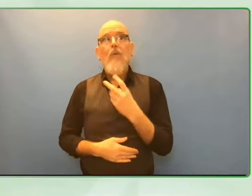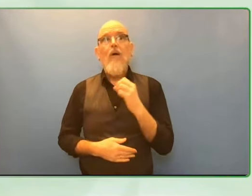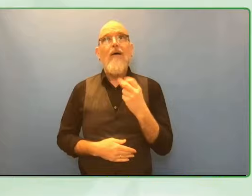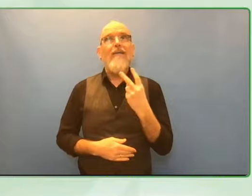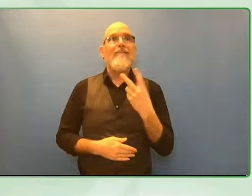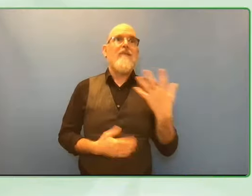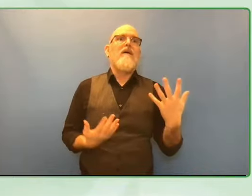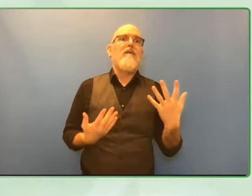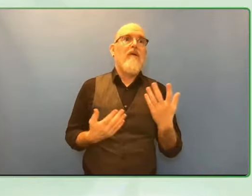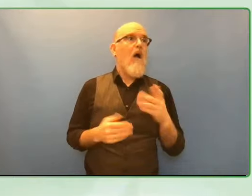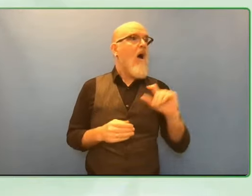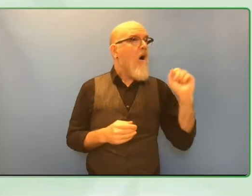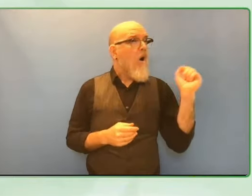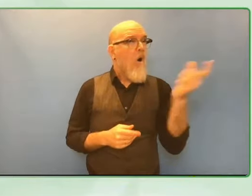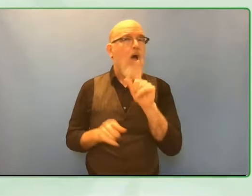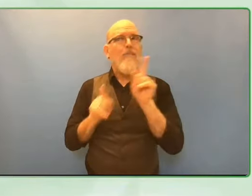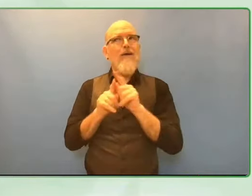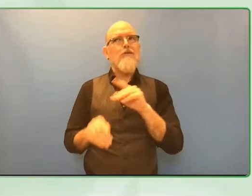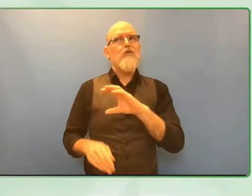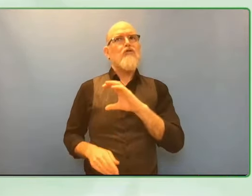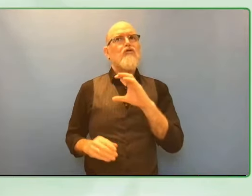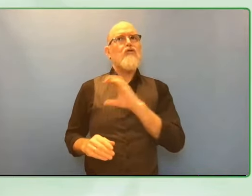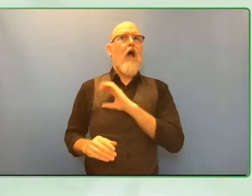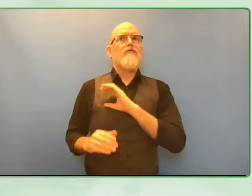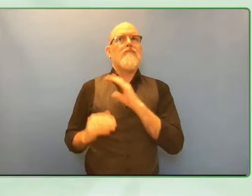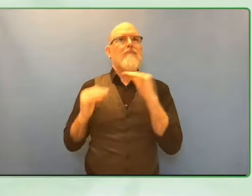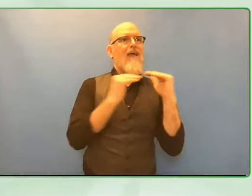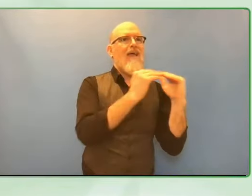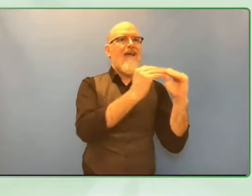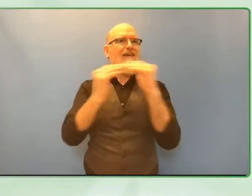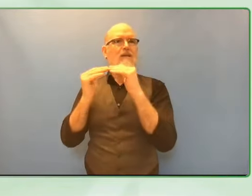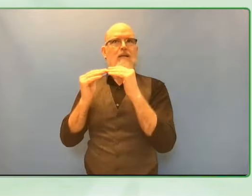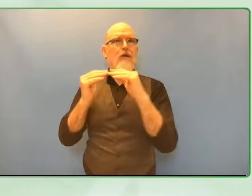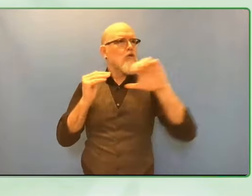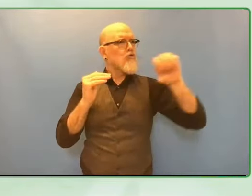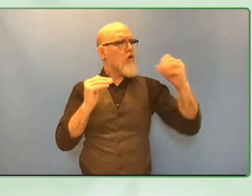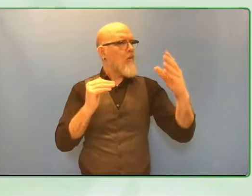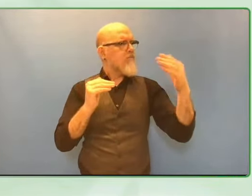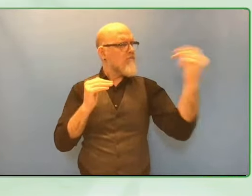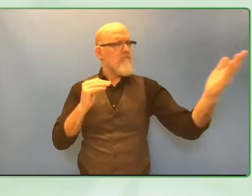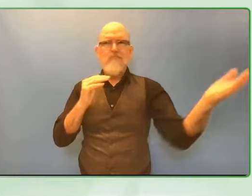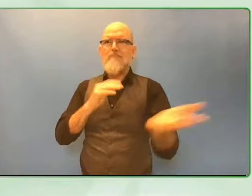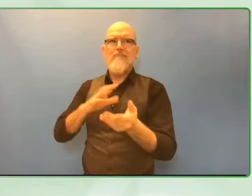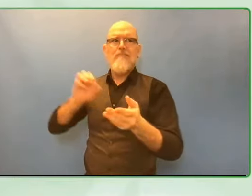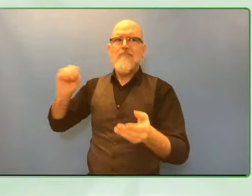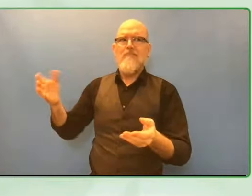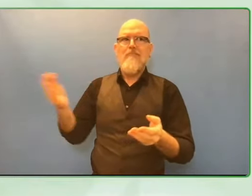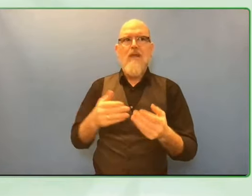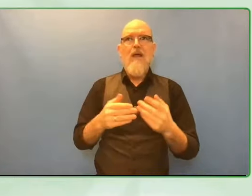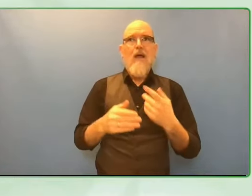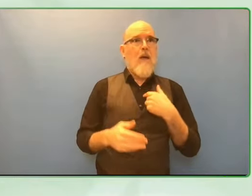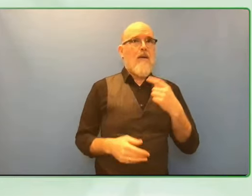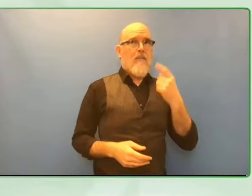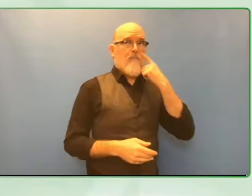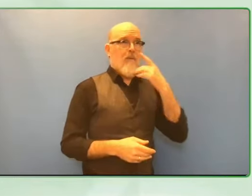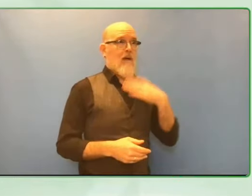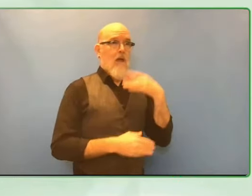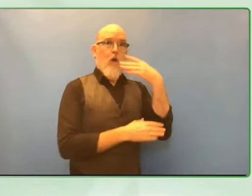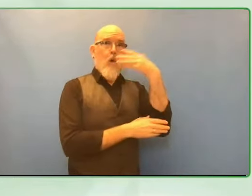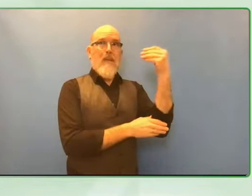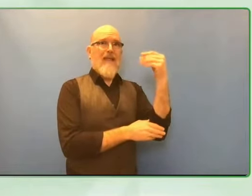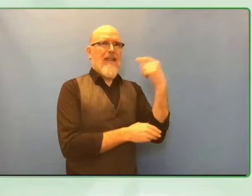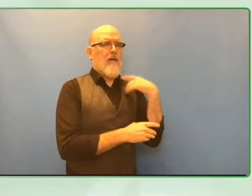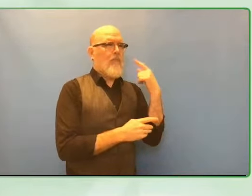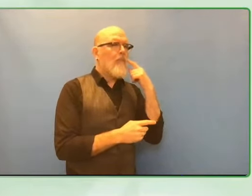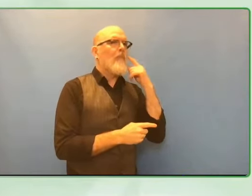job, especially in our company. We have so many different job titles, so that it is